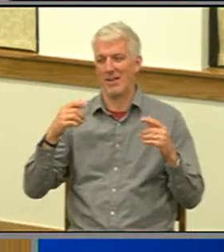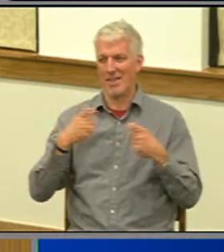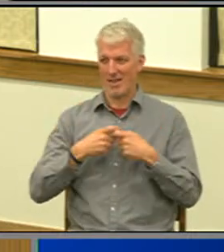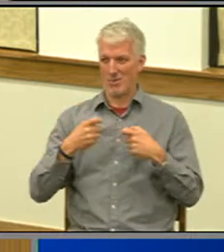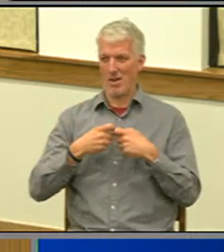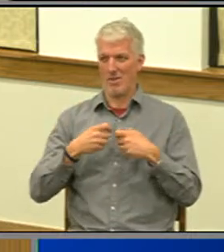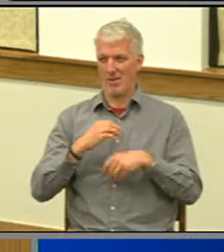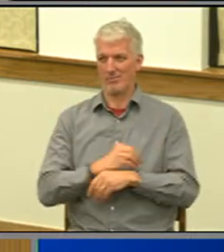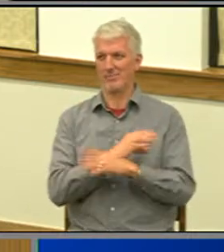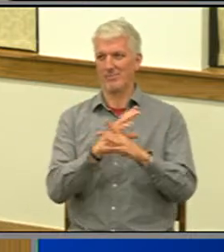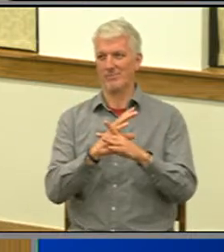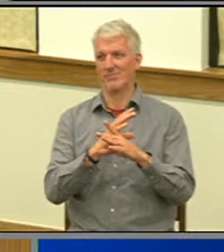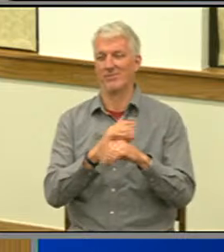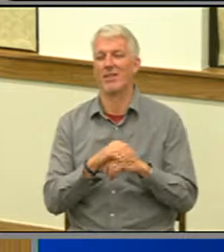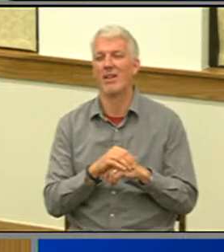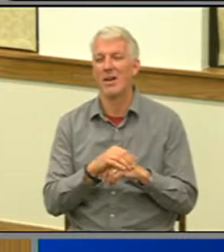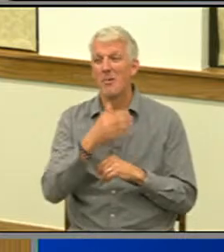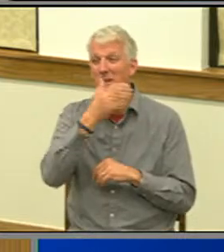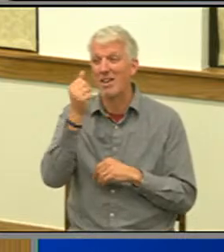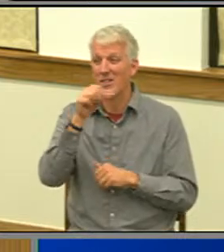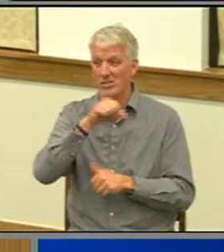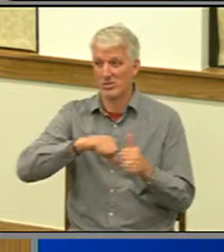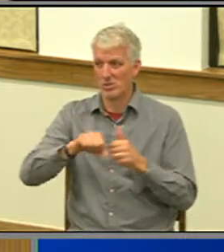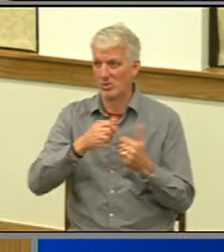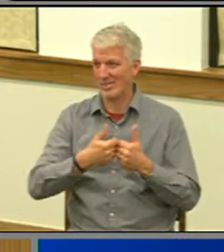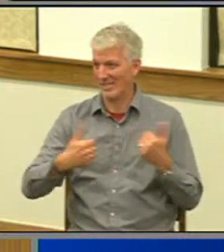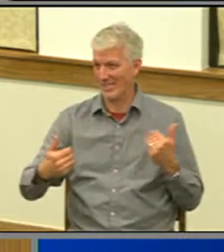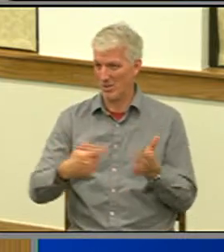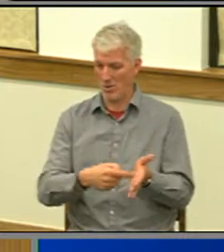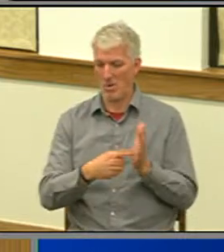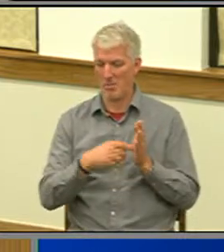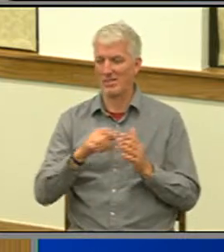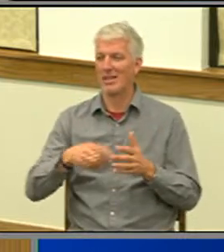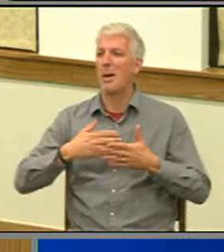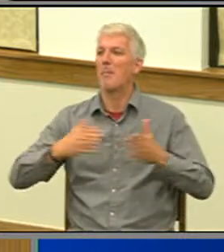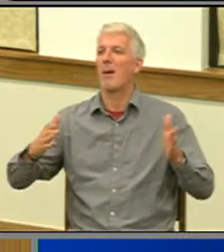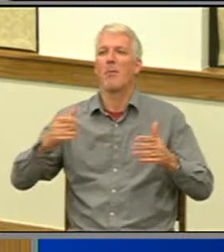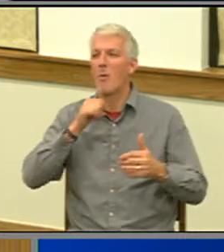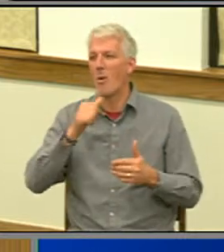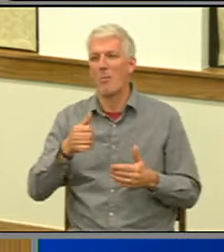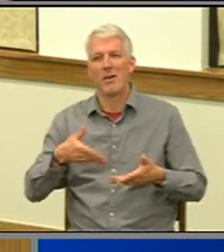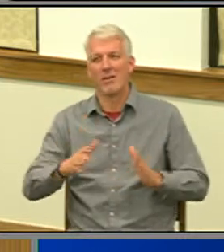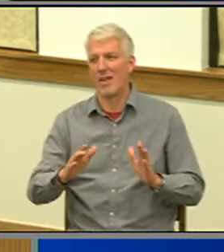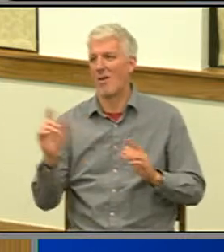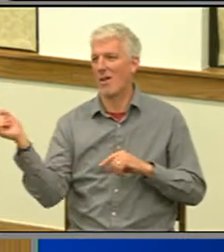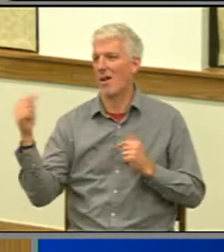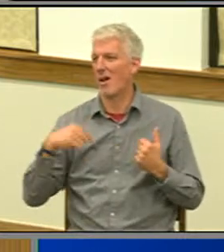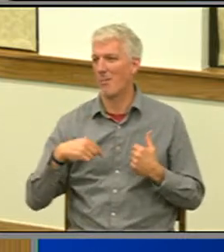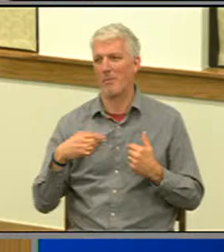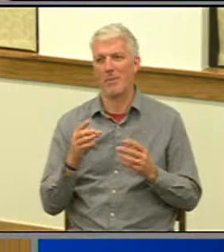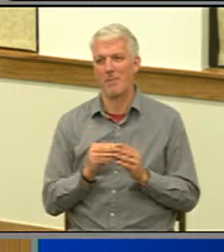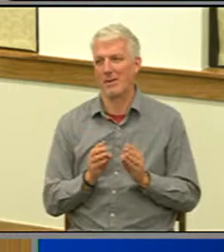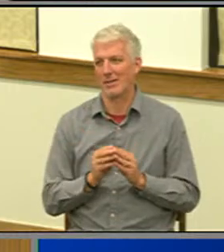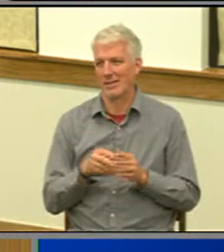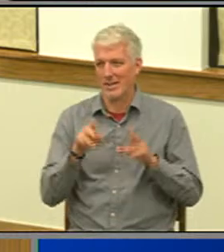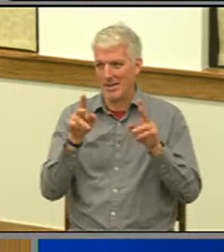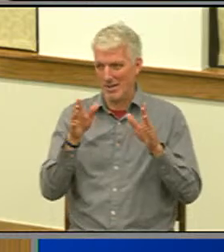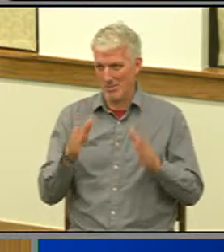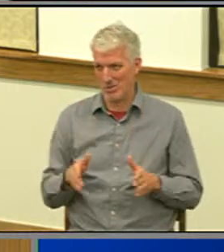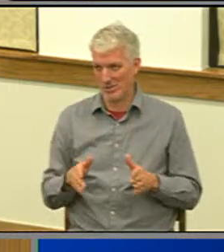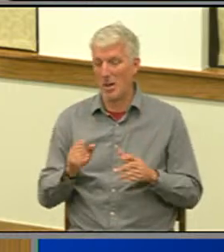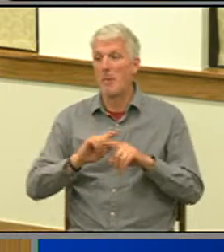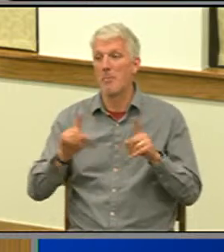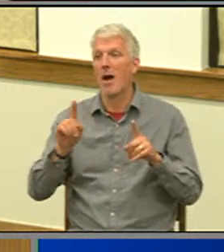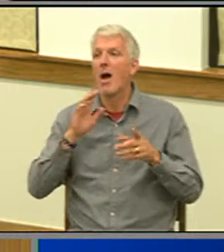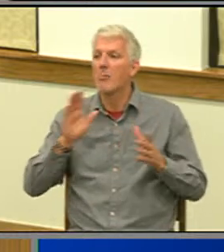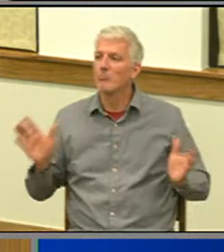Due to the social distancing requirements, the public will not be able to attend the meeting in person. The public is encouraged